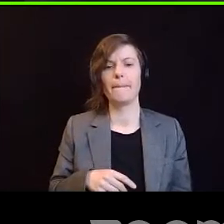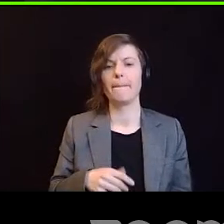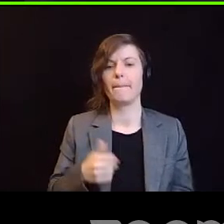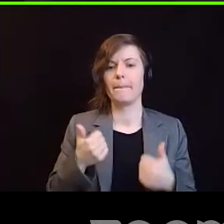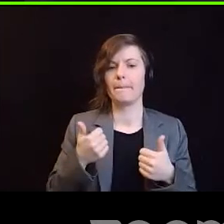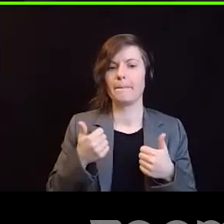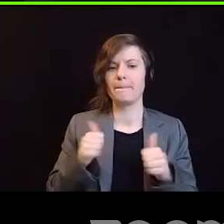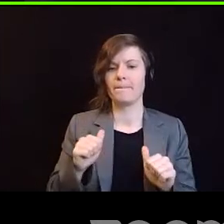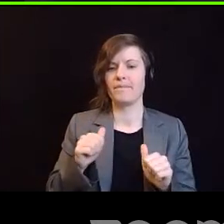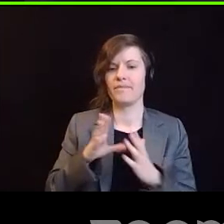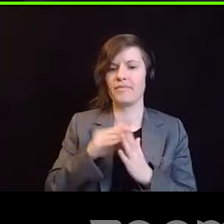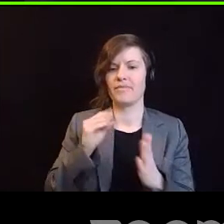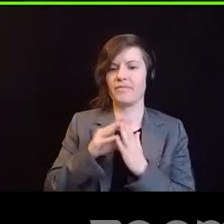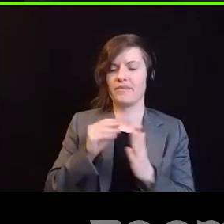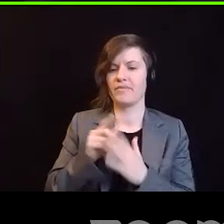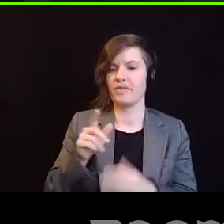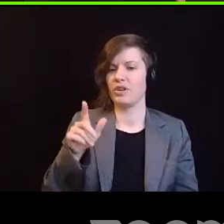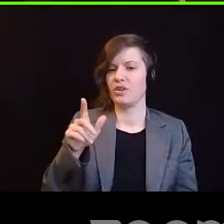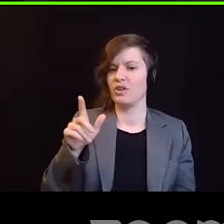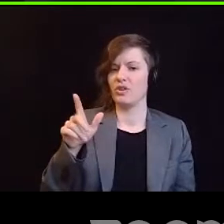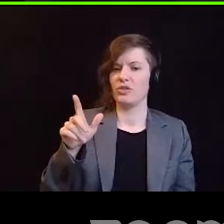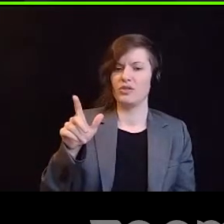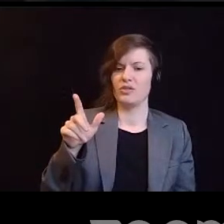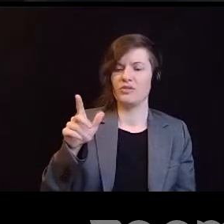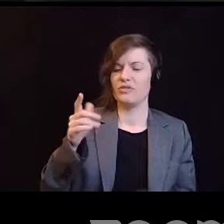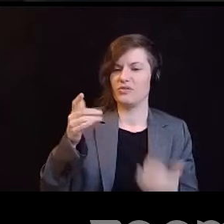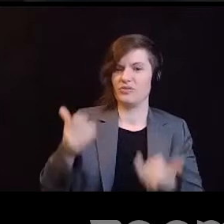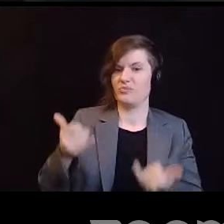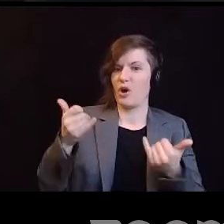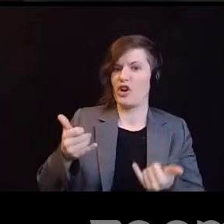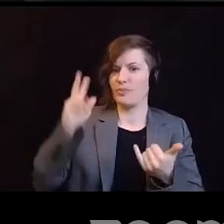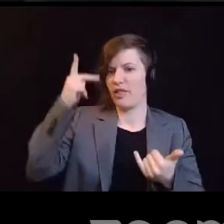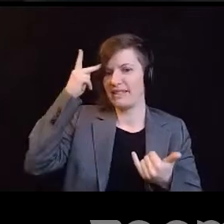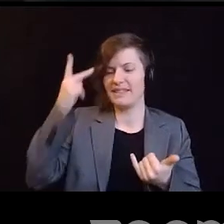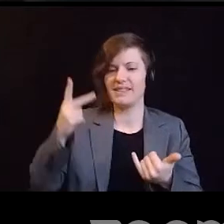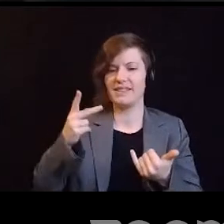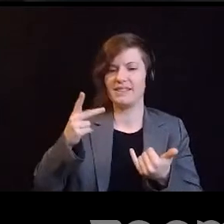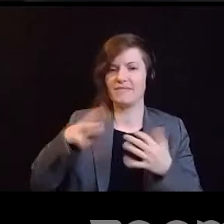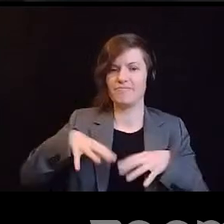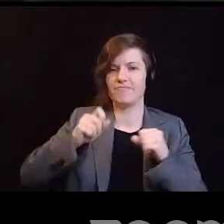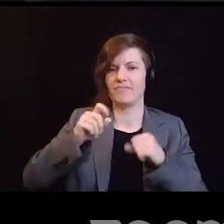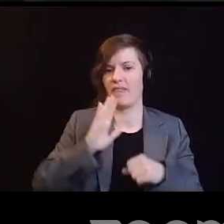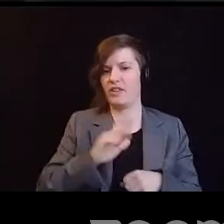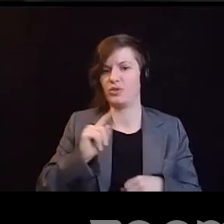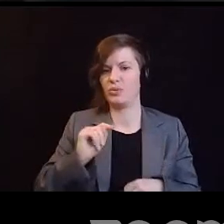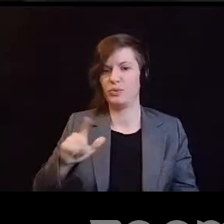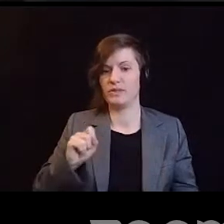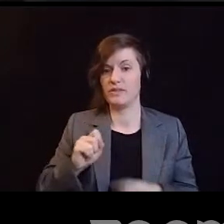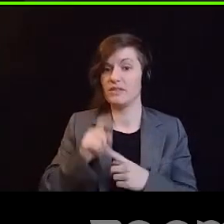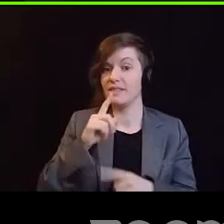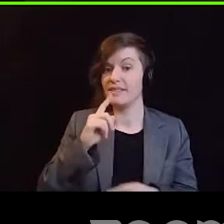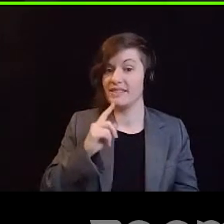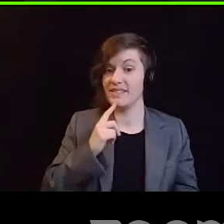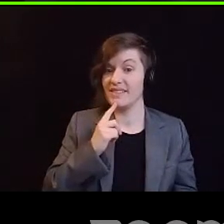of the 21st century politics. Like, it seems that they were stagnant. Sincerely or genuinely?